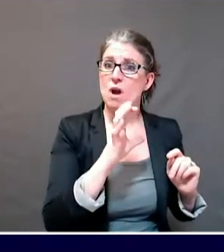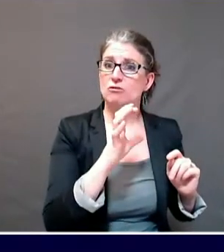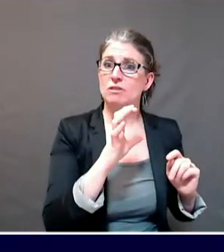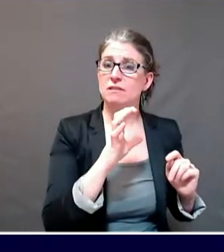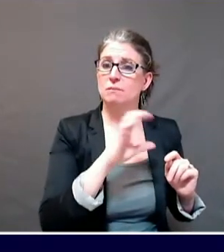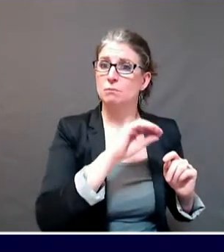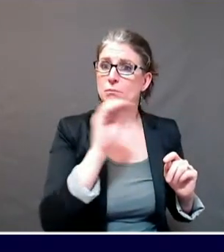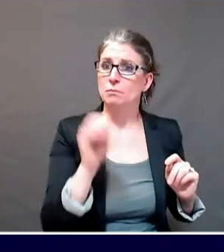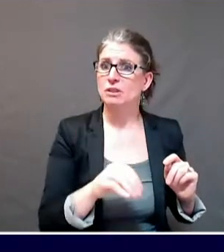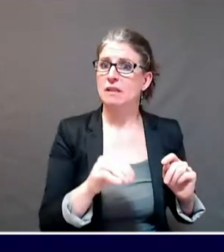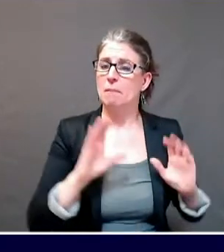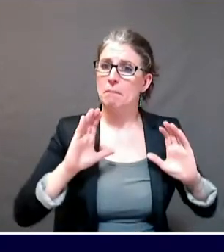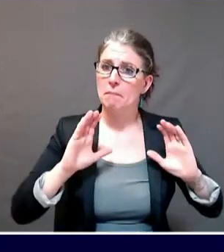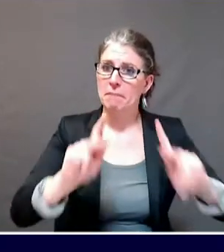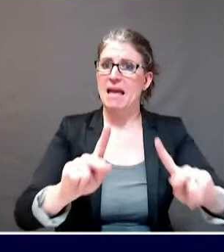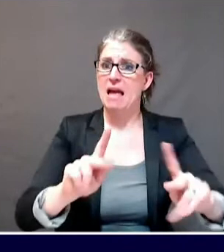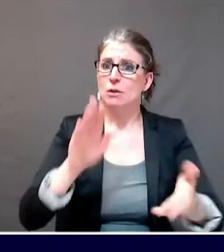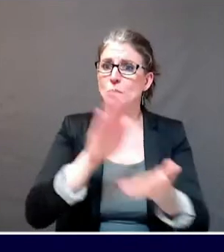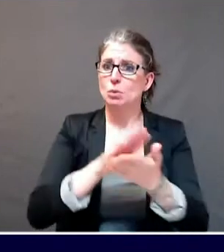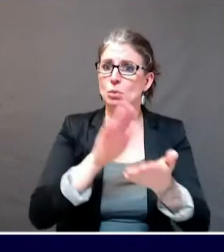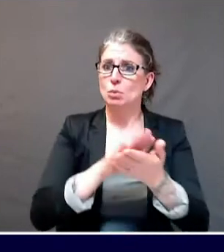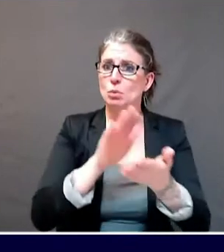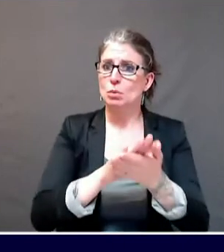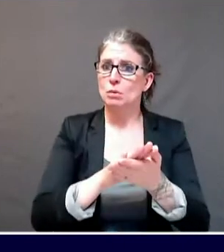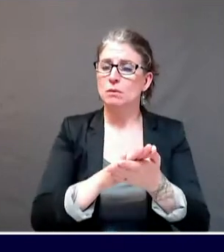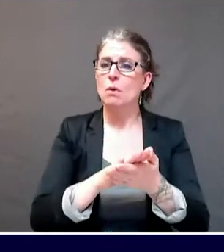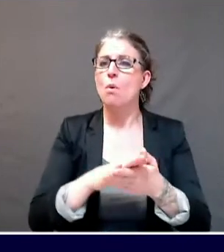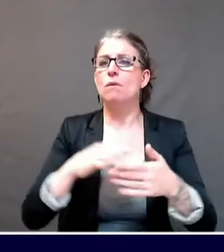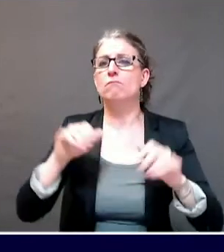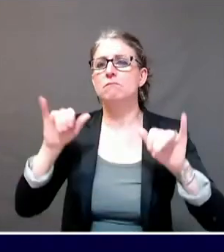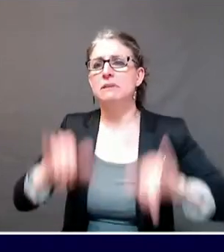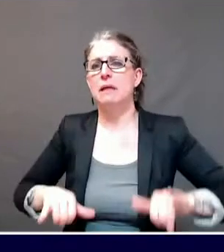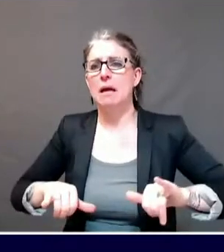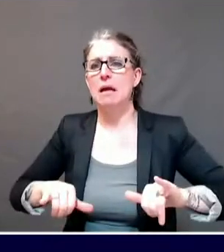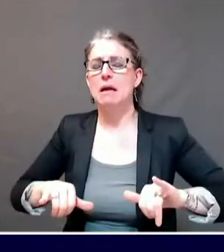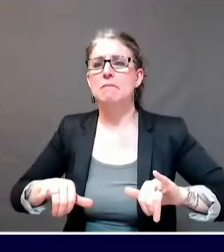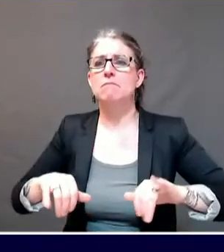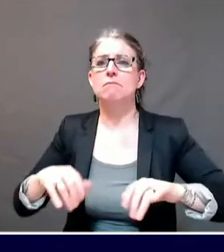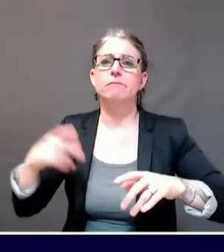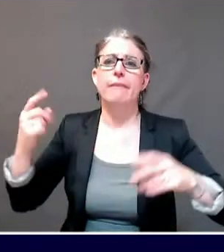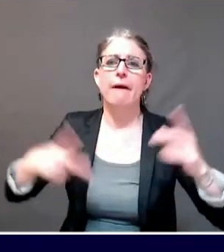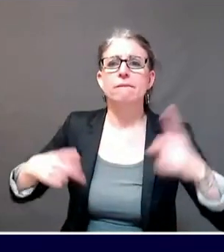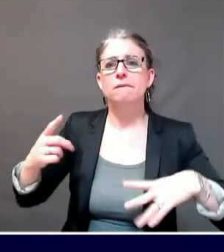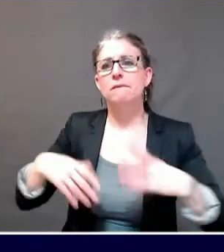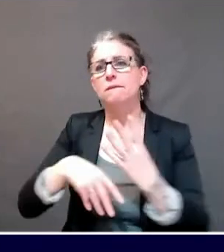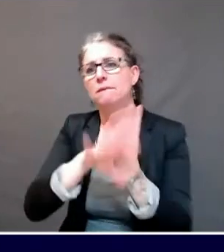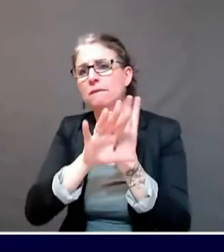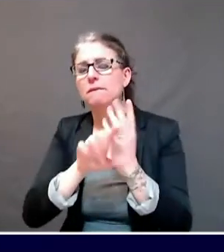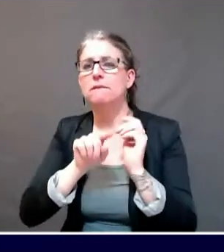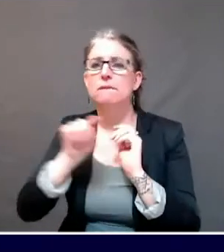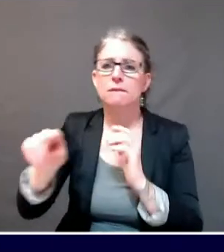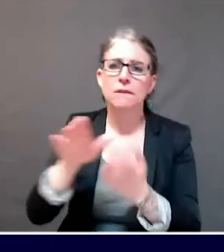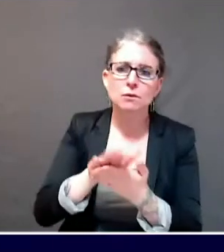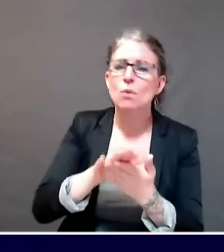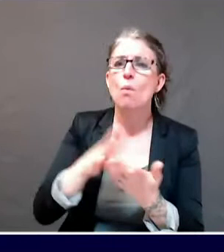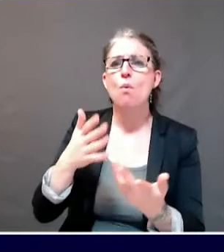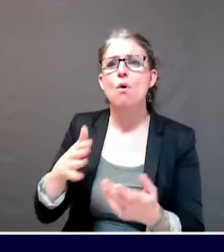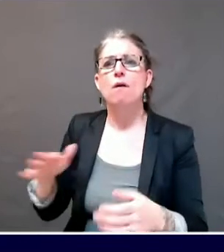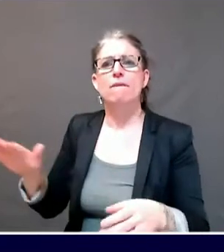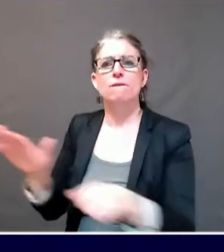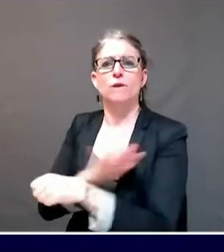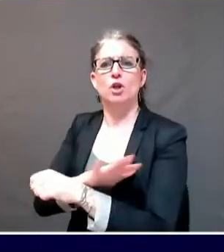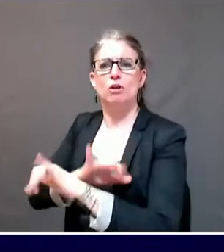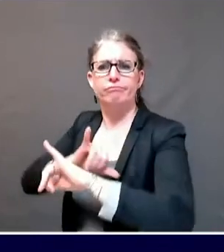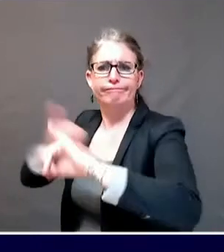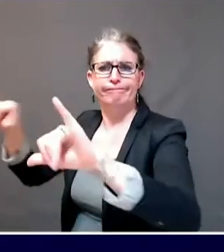Mel, one of the findings of the pandemic, that to the extent that there has been something that has been